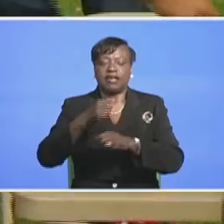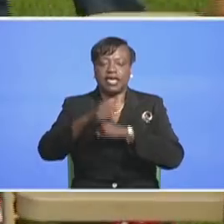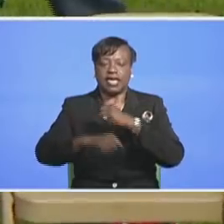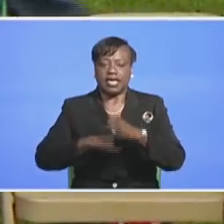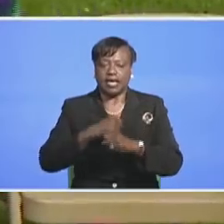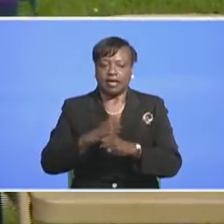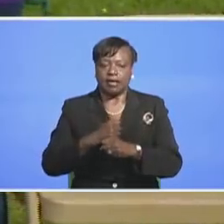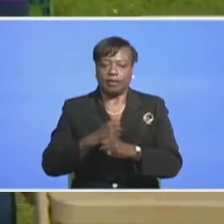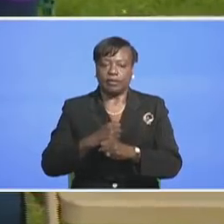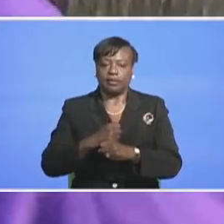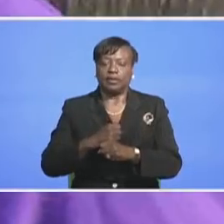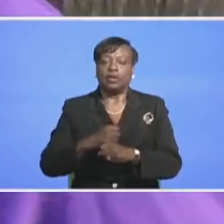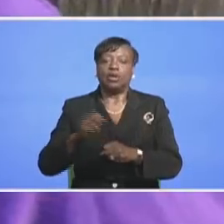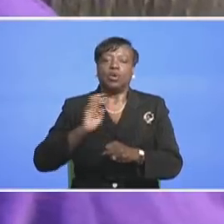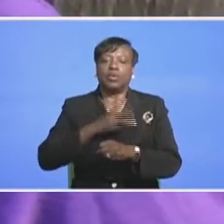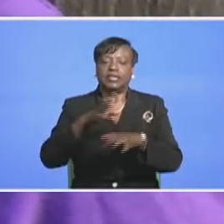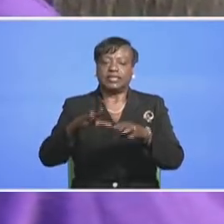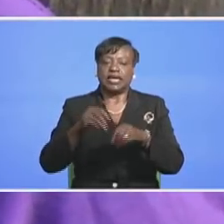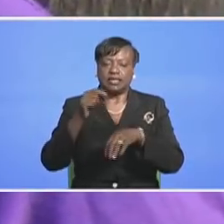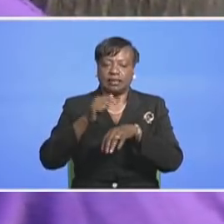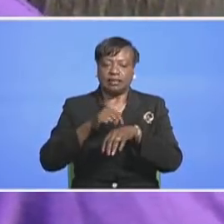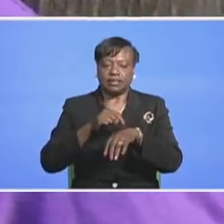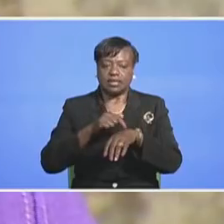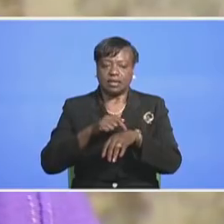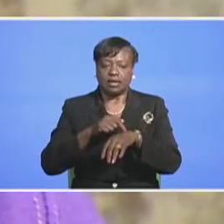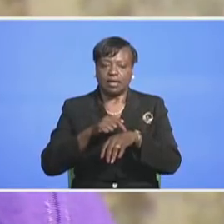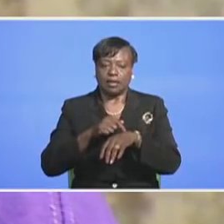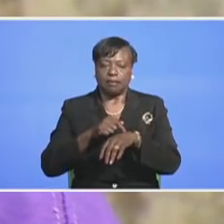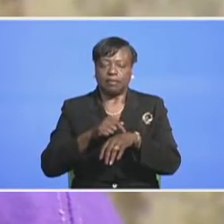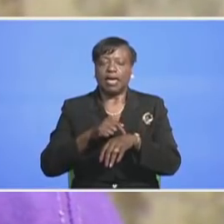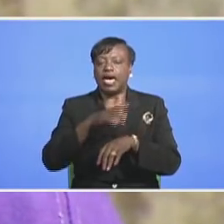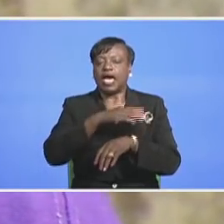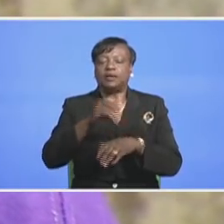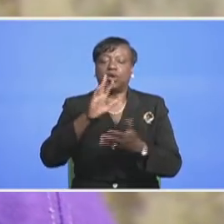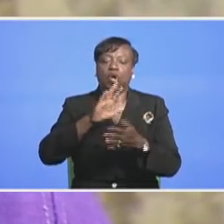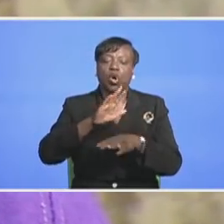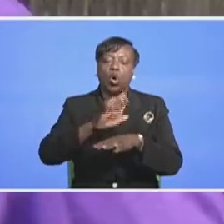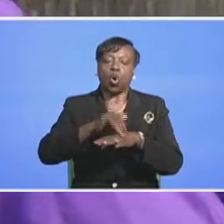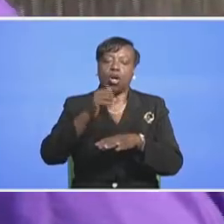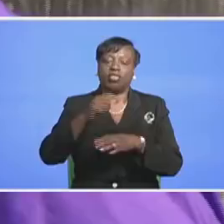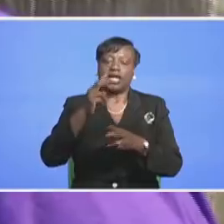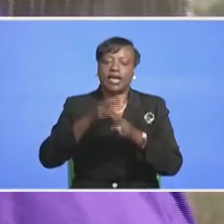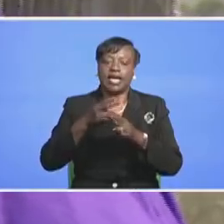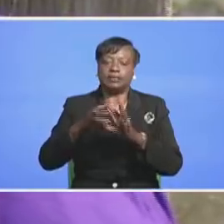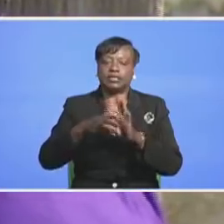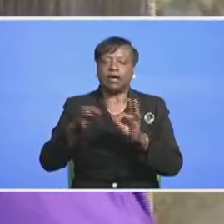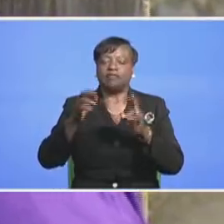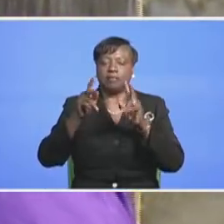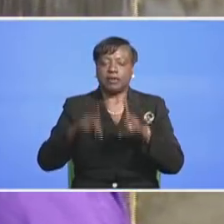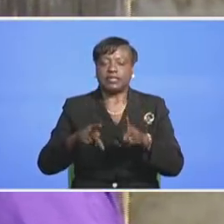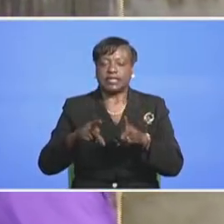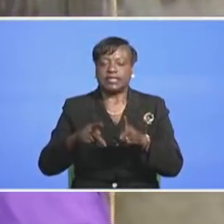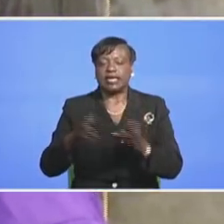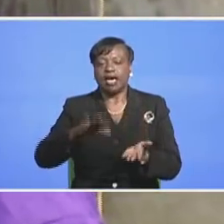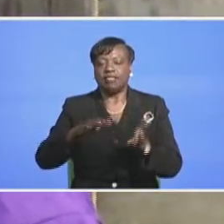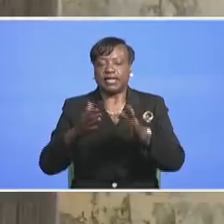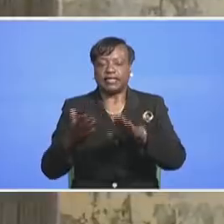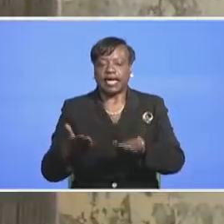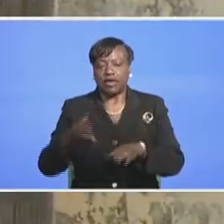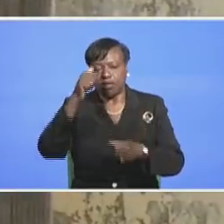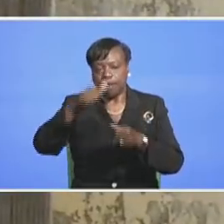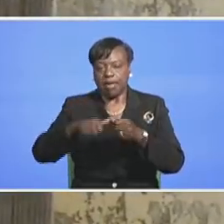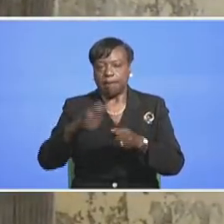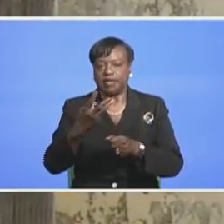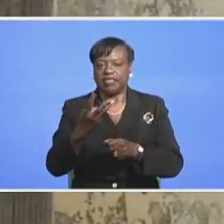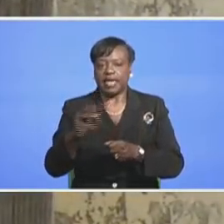lost the battle with lupus, and we do that by calling the names of persons who would have passed, and we remember them through